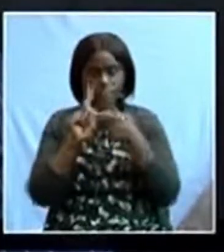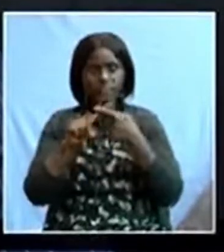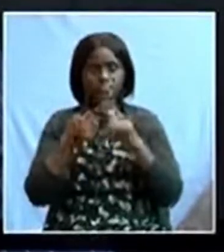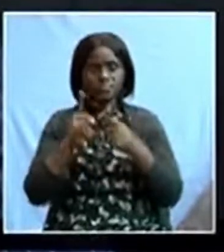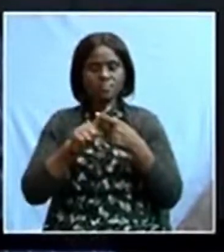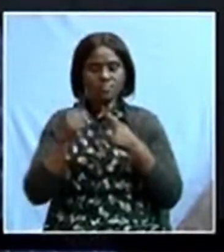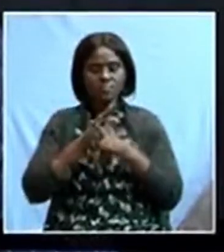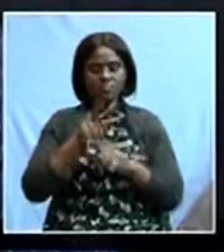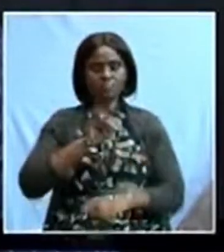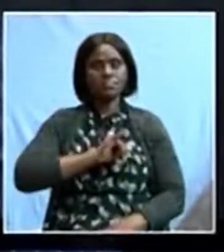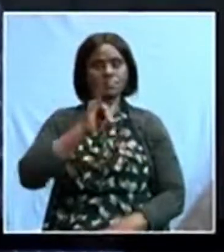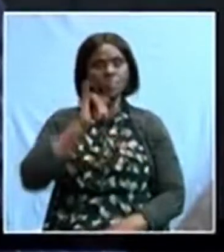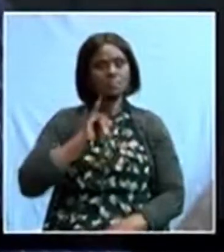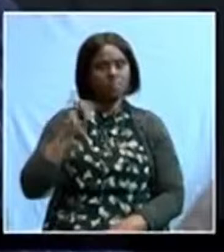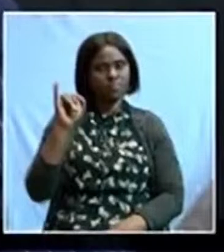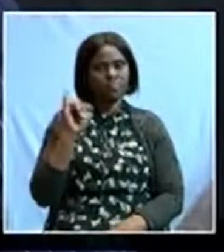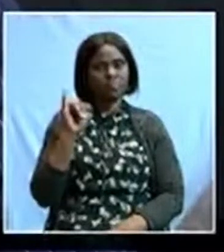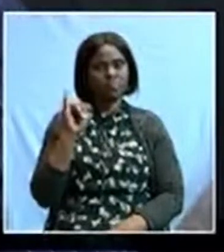from Itezhi,